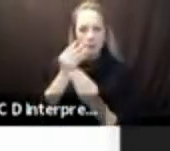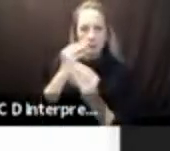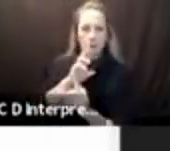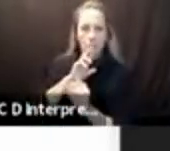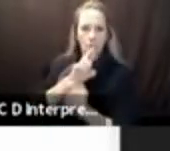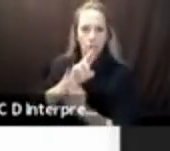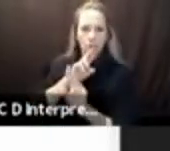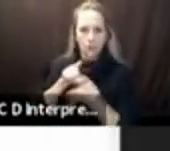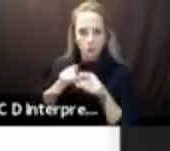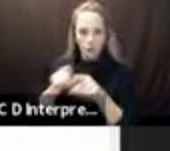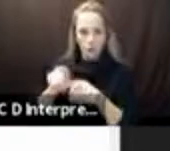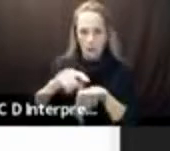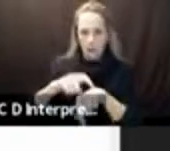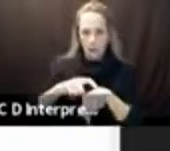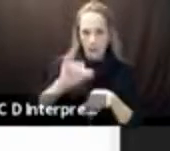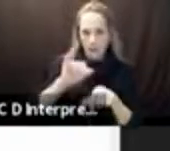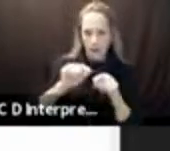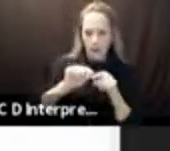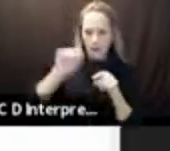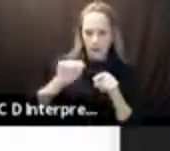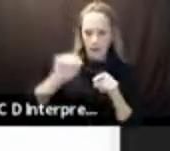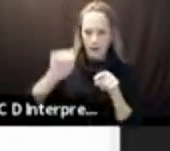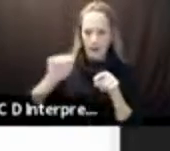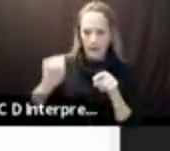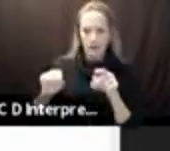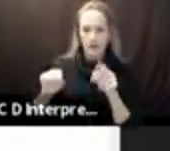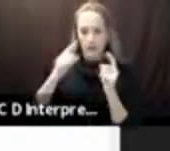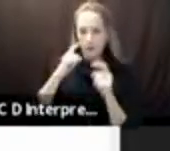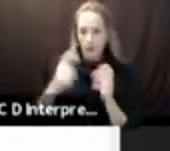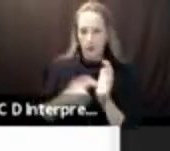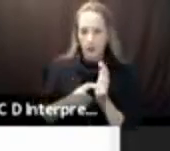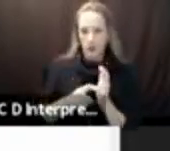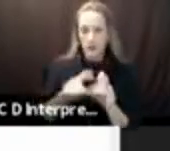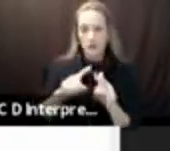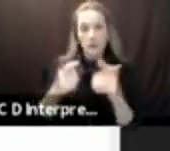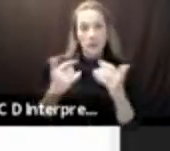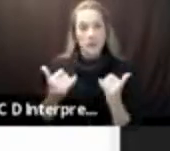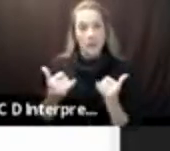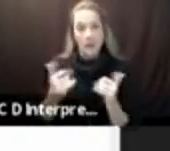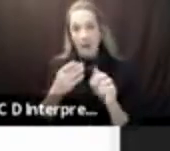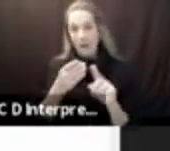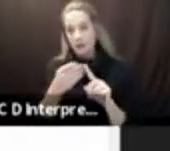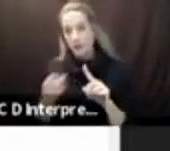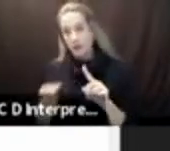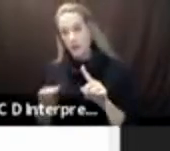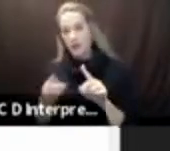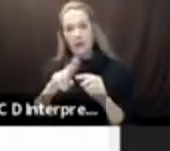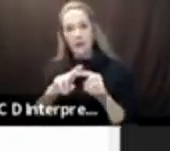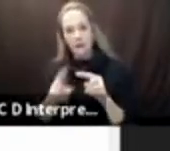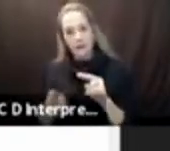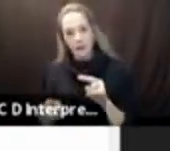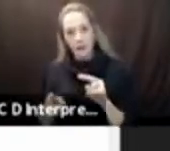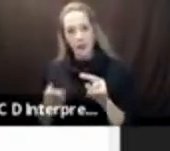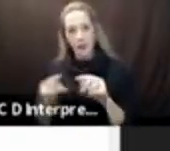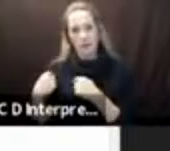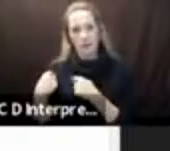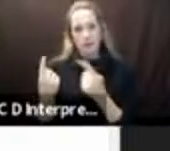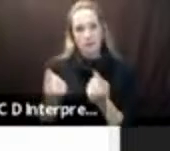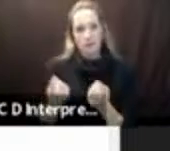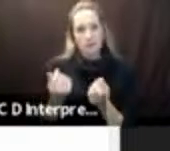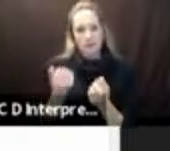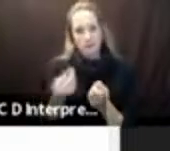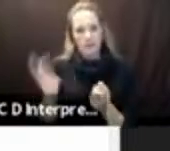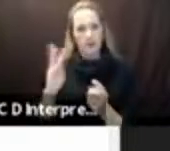that it was that jagged. But what you do see is that we have seen a decline here in these last